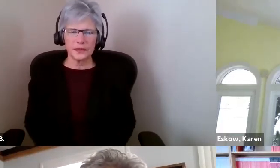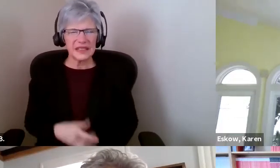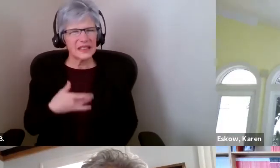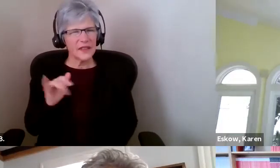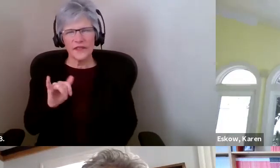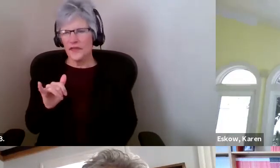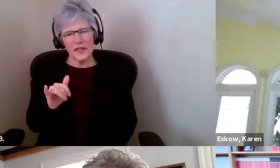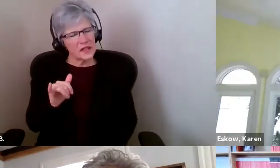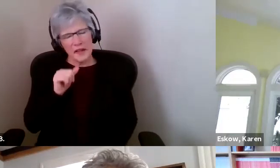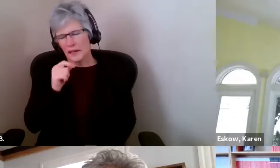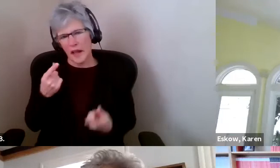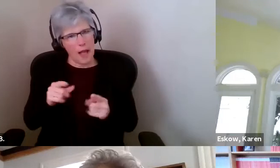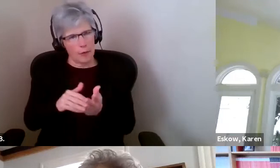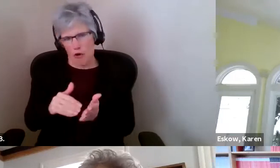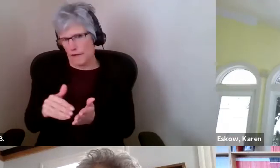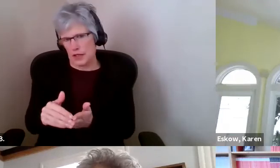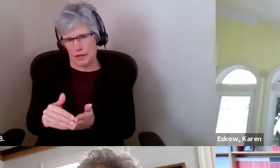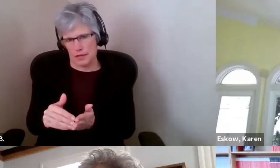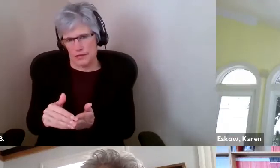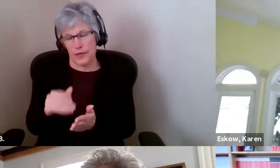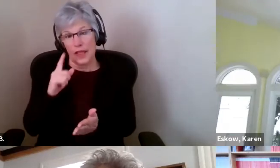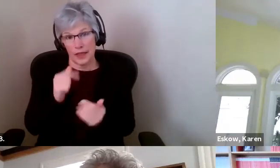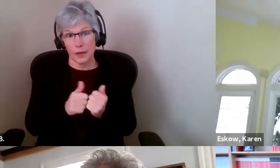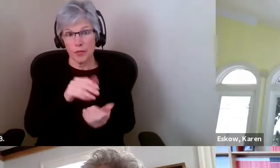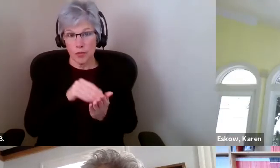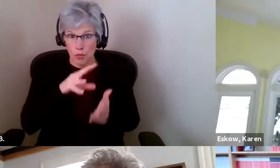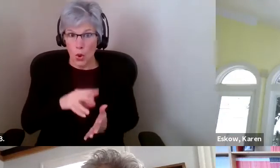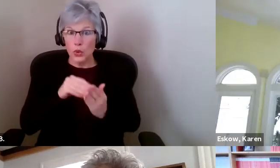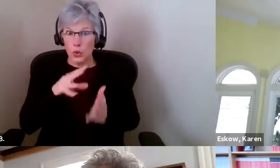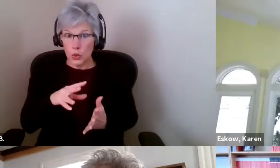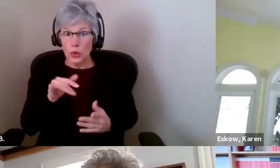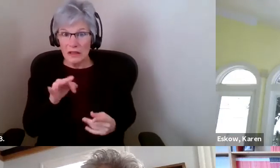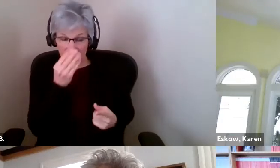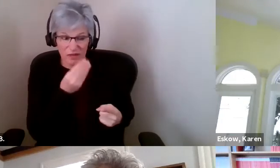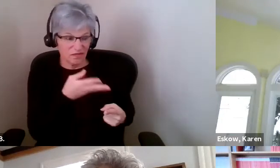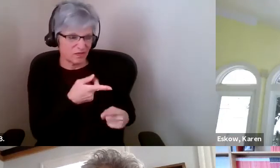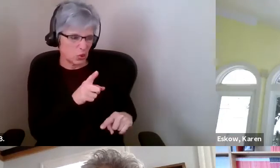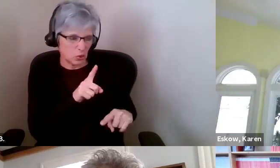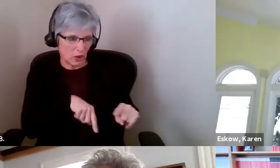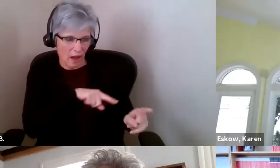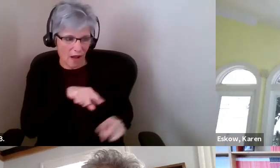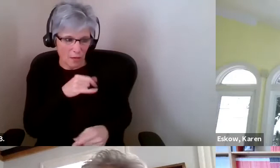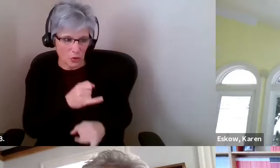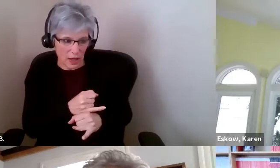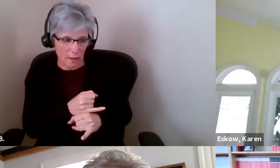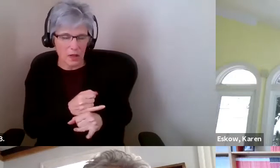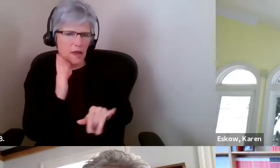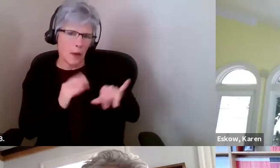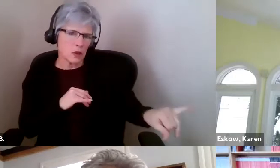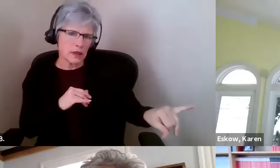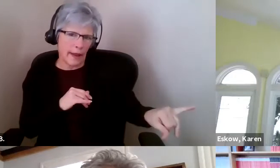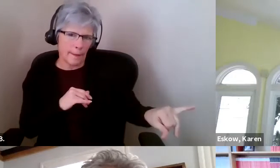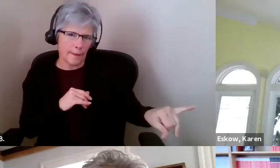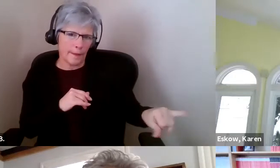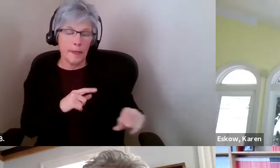most students, if they are told they cannot appear on campus, they won't. But we can't have them in the